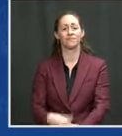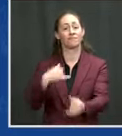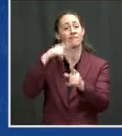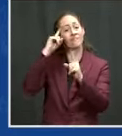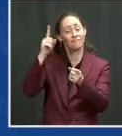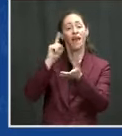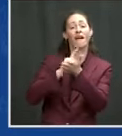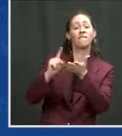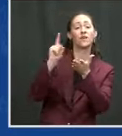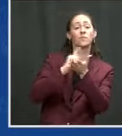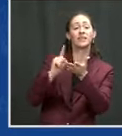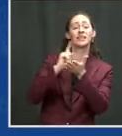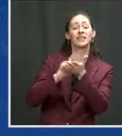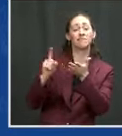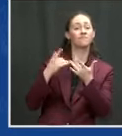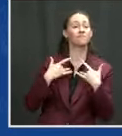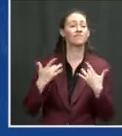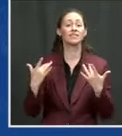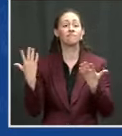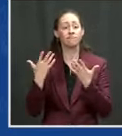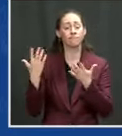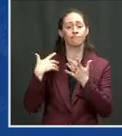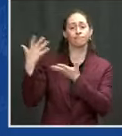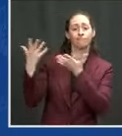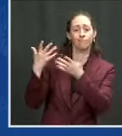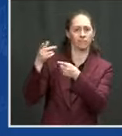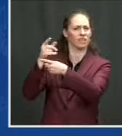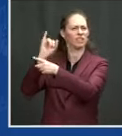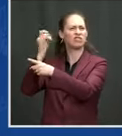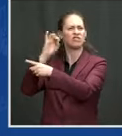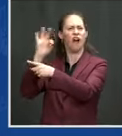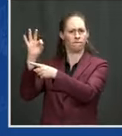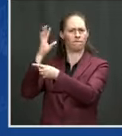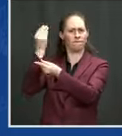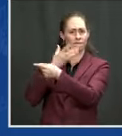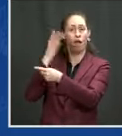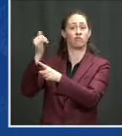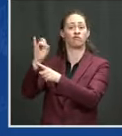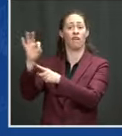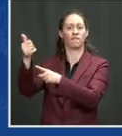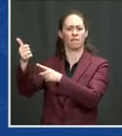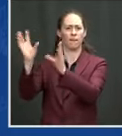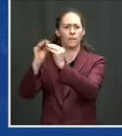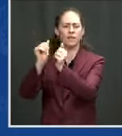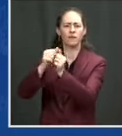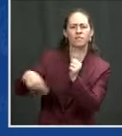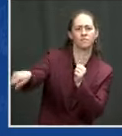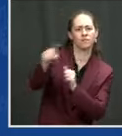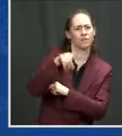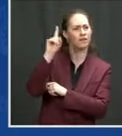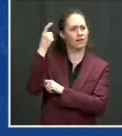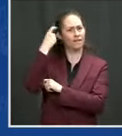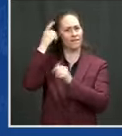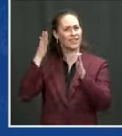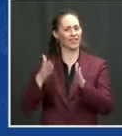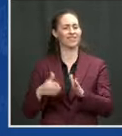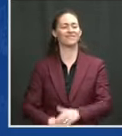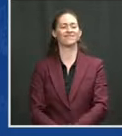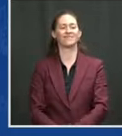I've had a chance to meet with the governor's conference and others, but we decided from the very beginning, as you all remember,